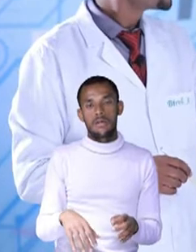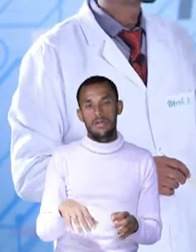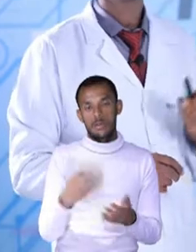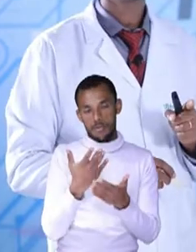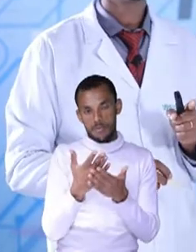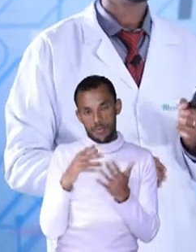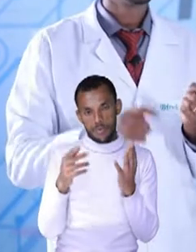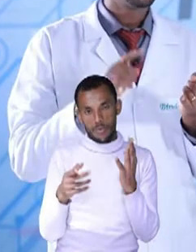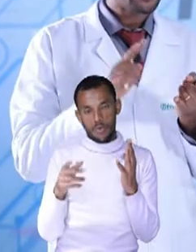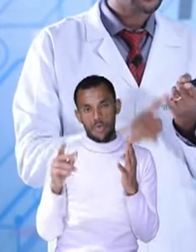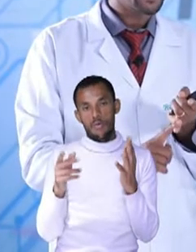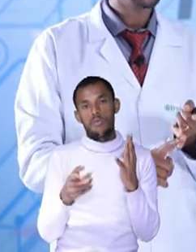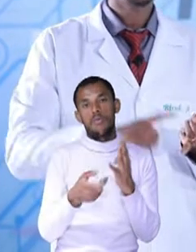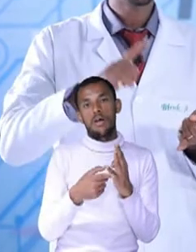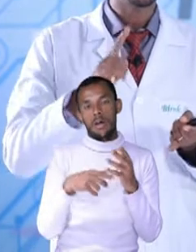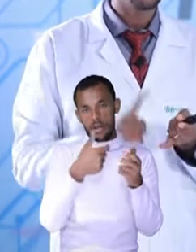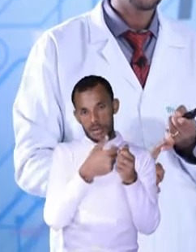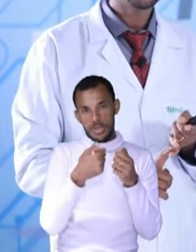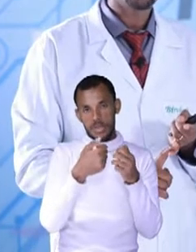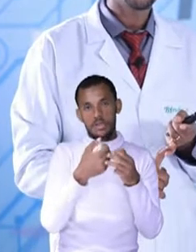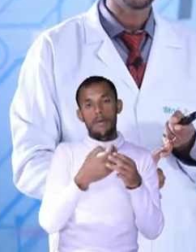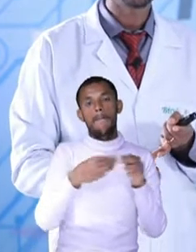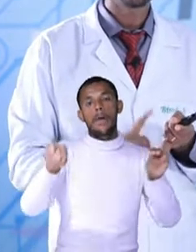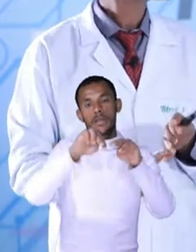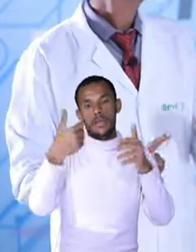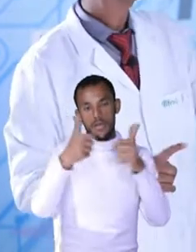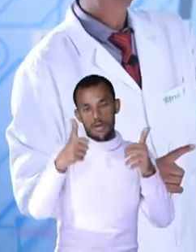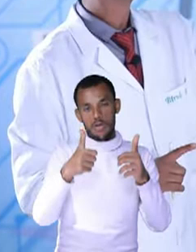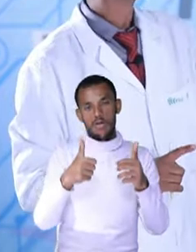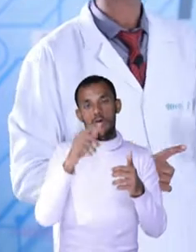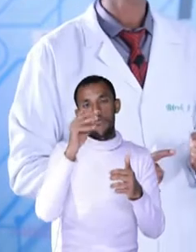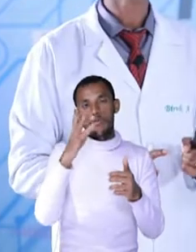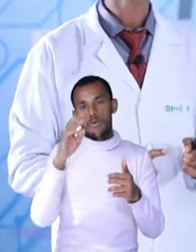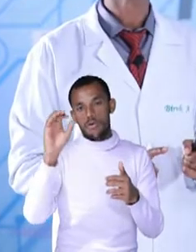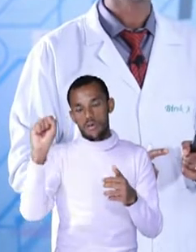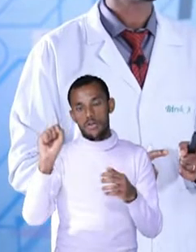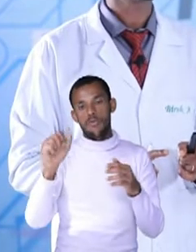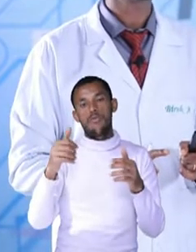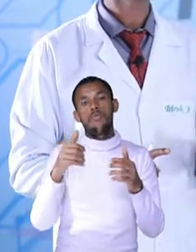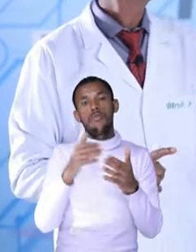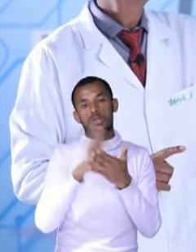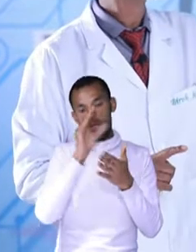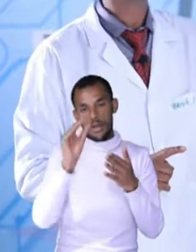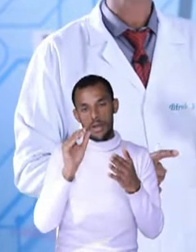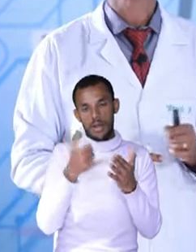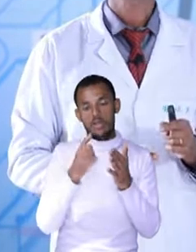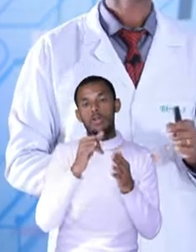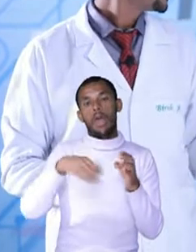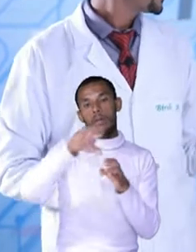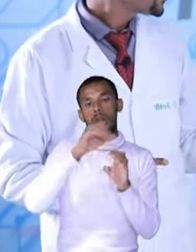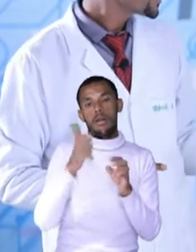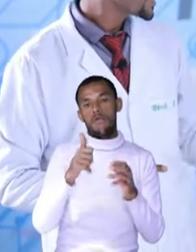The 4, like gravity separation, magnetic separation, froze flotation, and amalgamation, is not chemical method. It is a physical